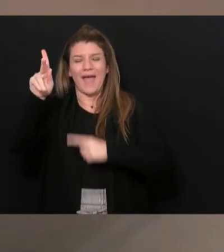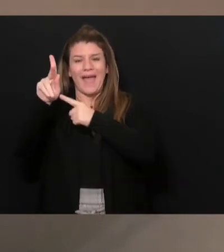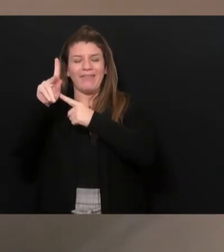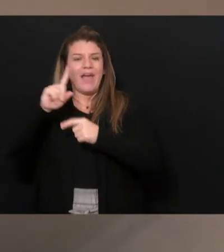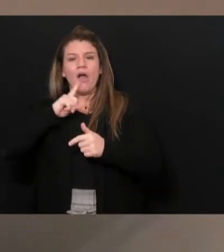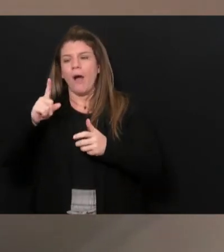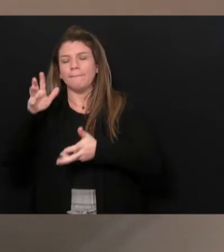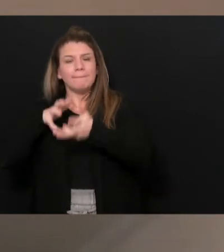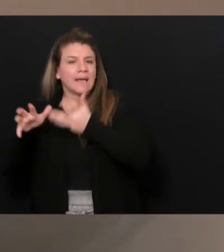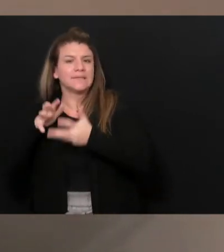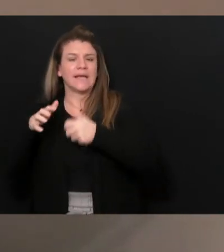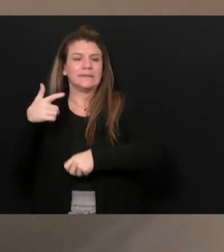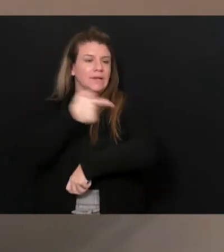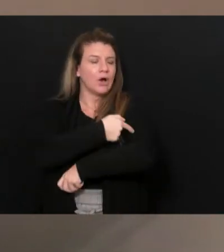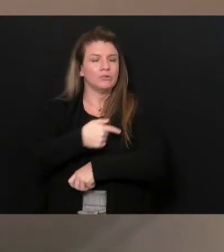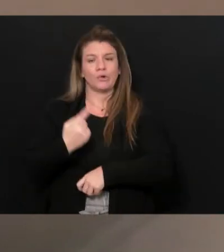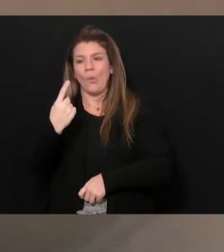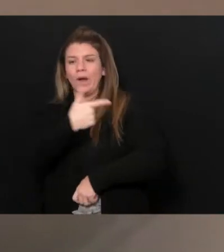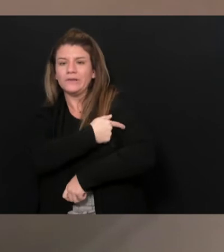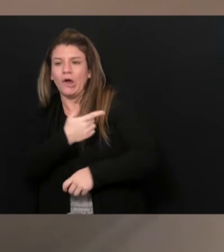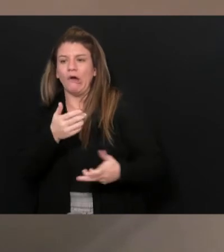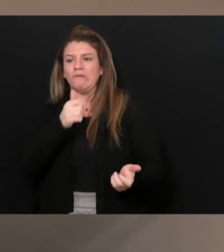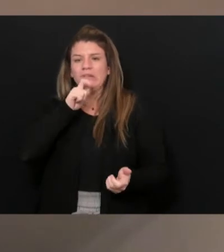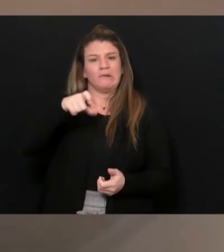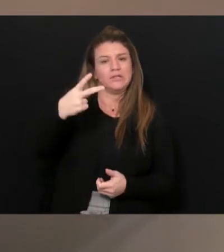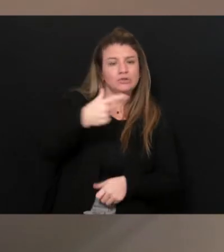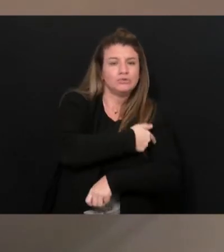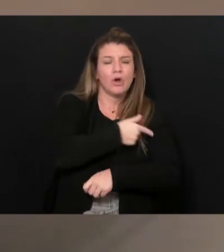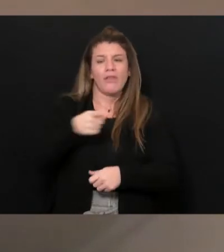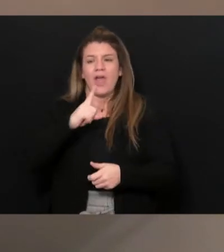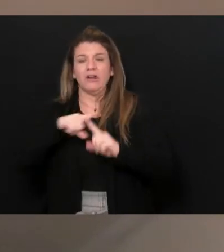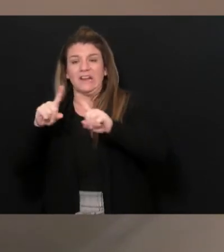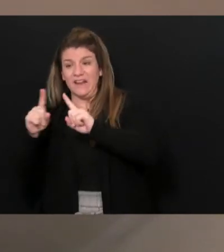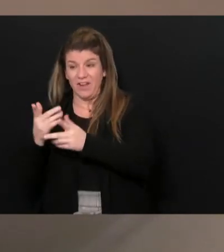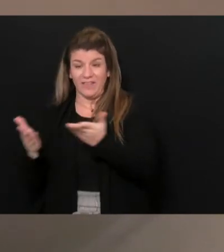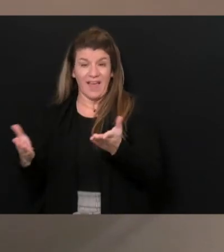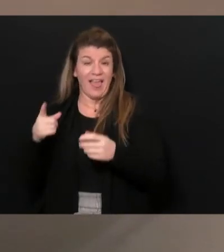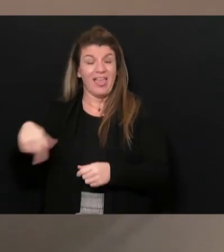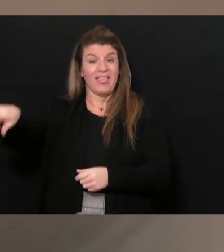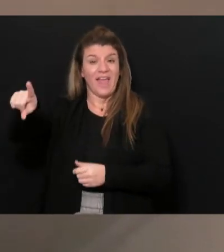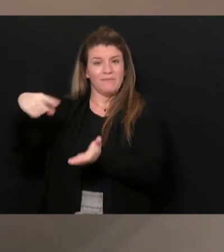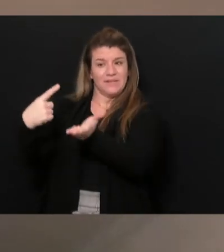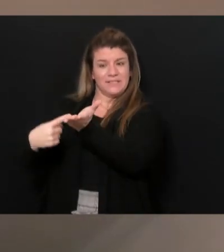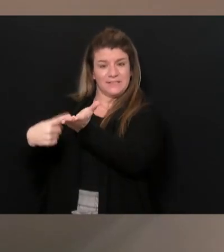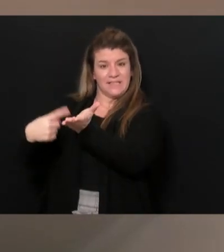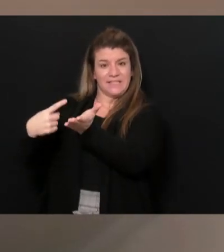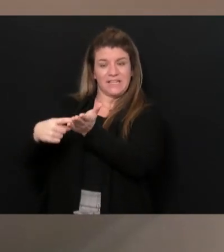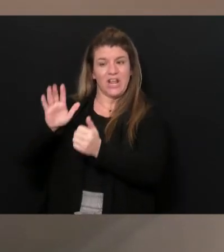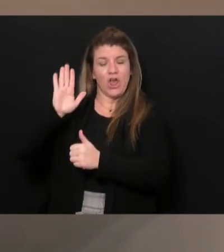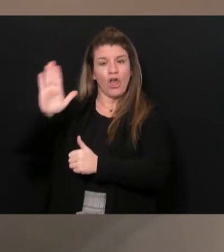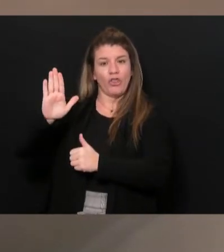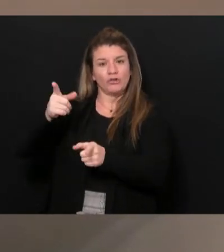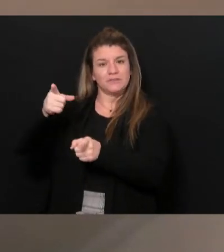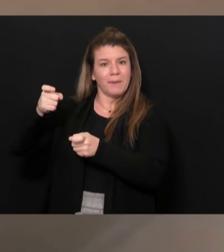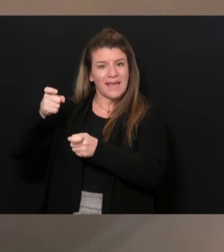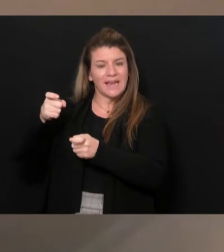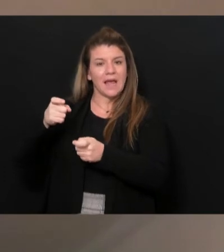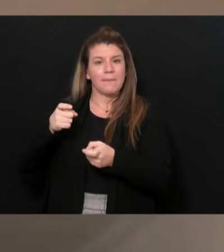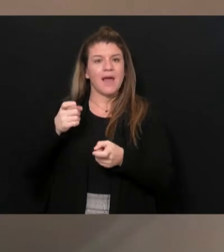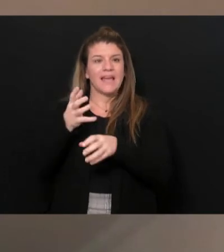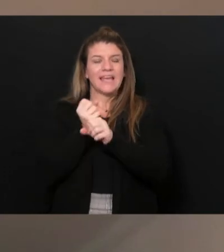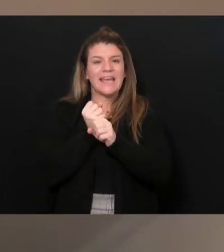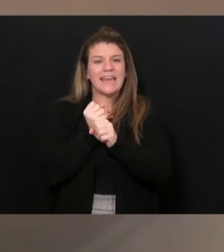2 different kinds of vaccines together. There has been some talk in the Operation Warp Speed about giving half